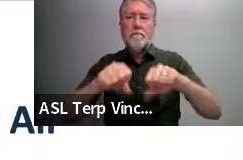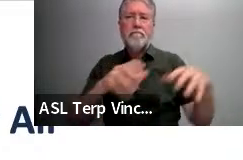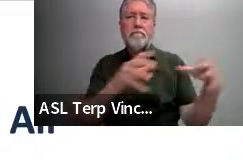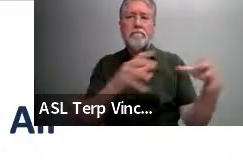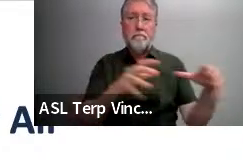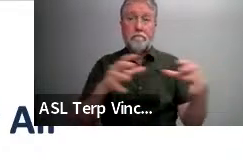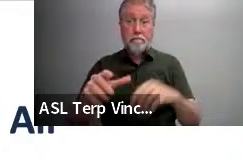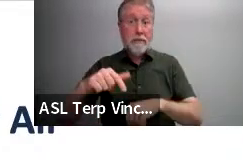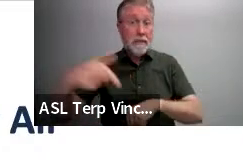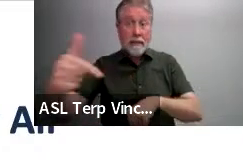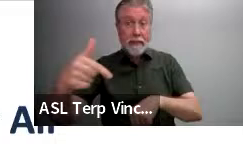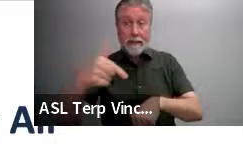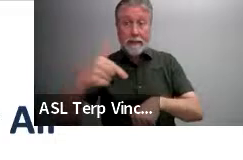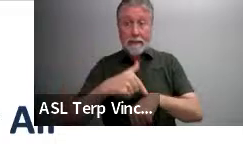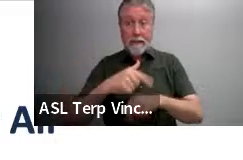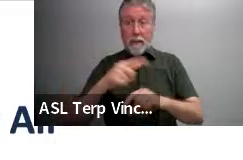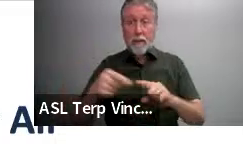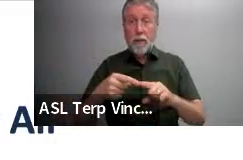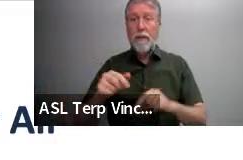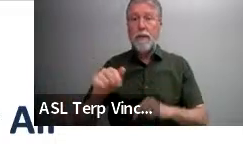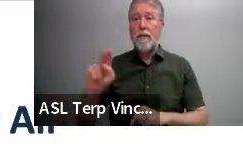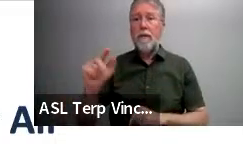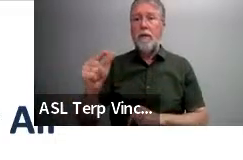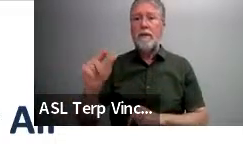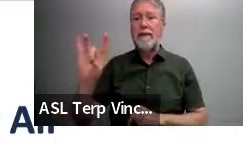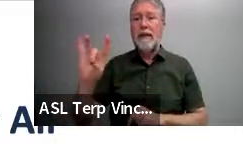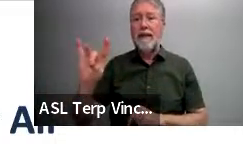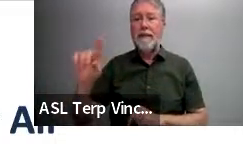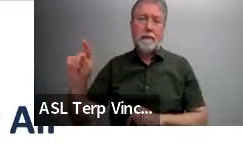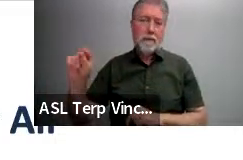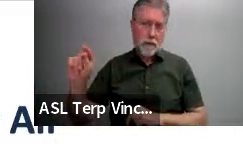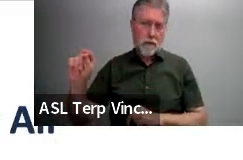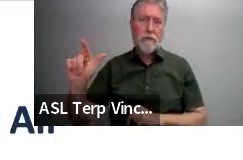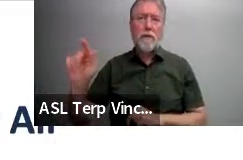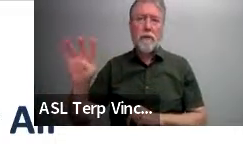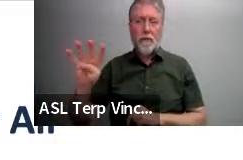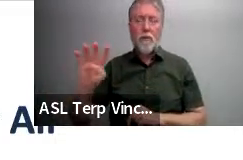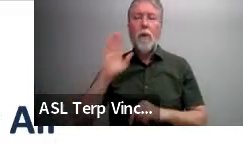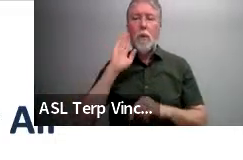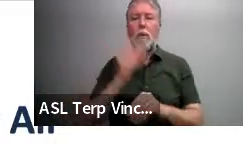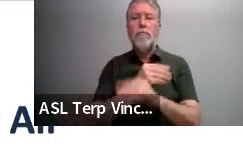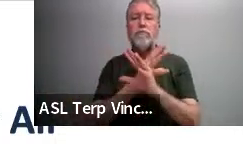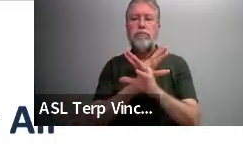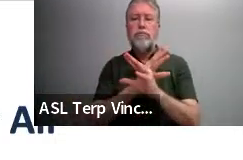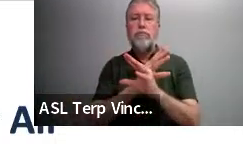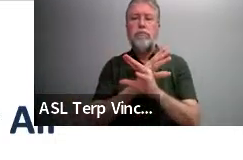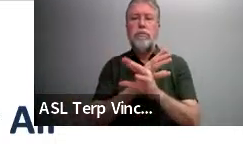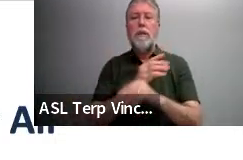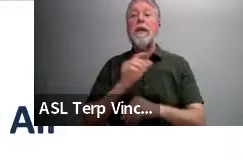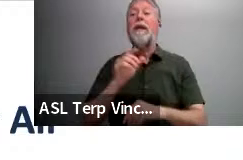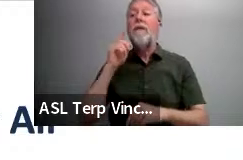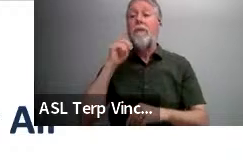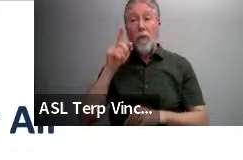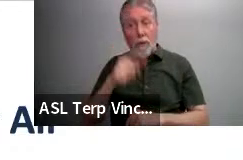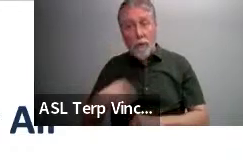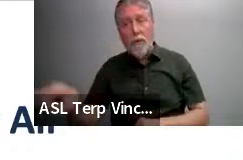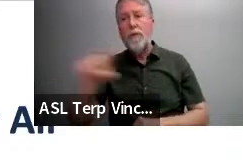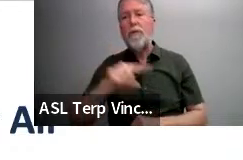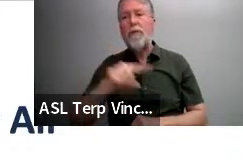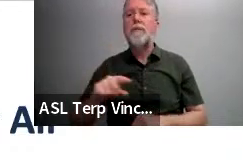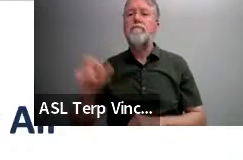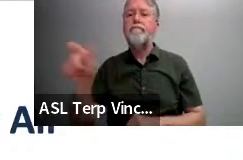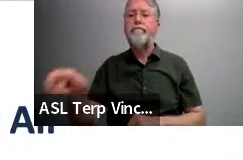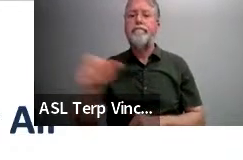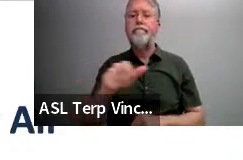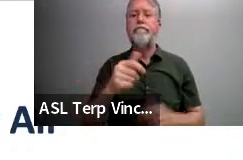will be August 8th, 2024, and this is again virtual and for the disability community. We're going to